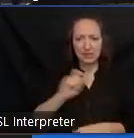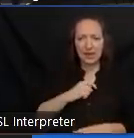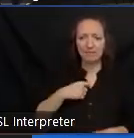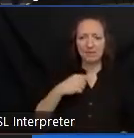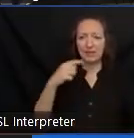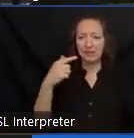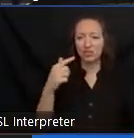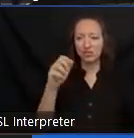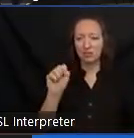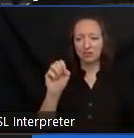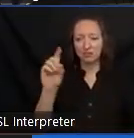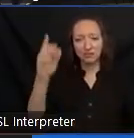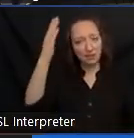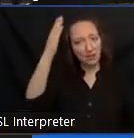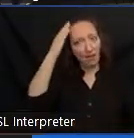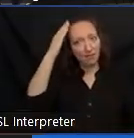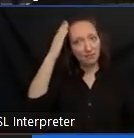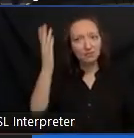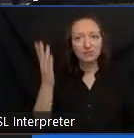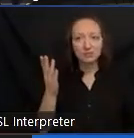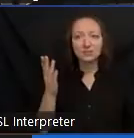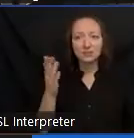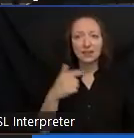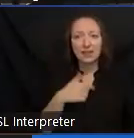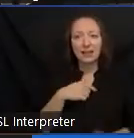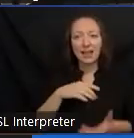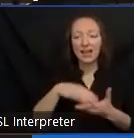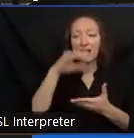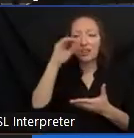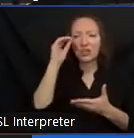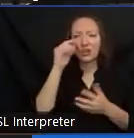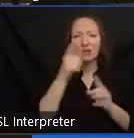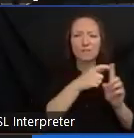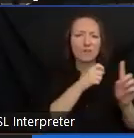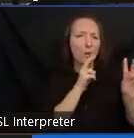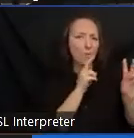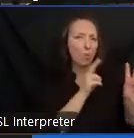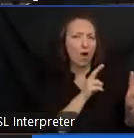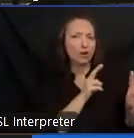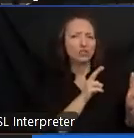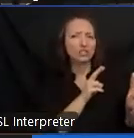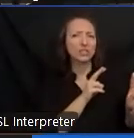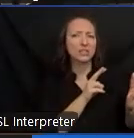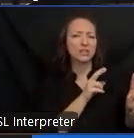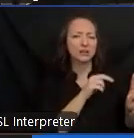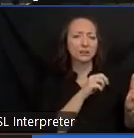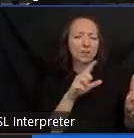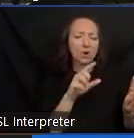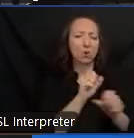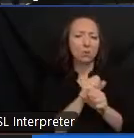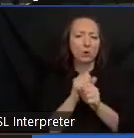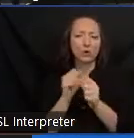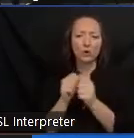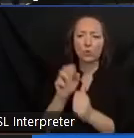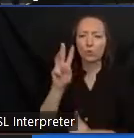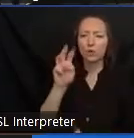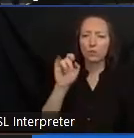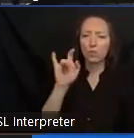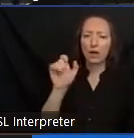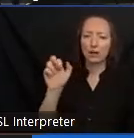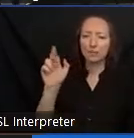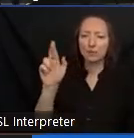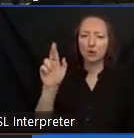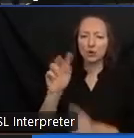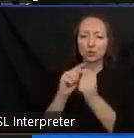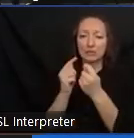And I learned just through watching Paul and working with the Weimer team, on which Bill was a